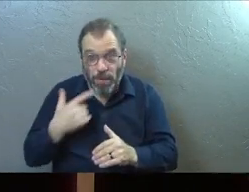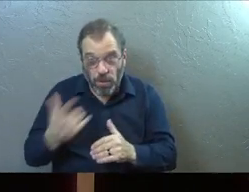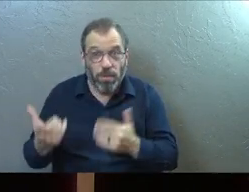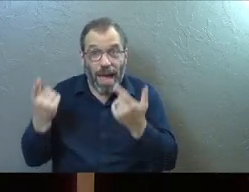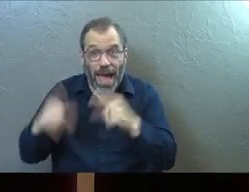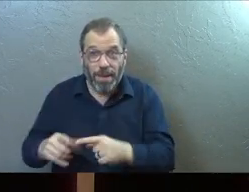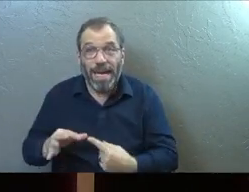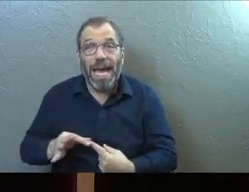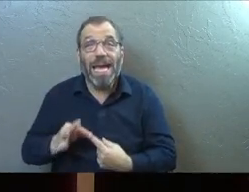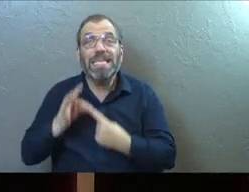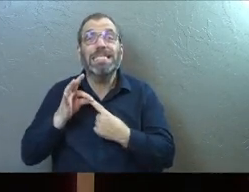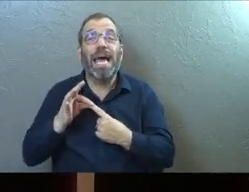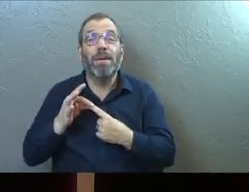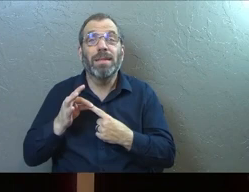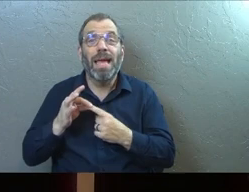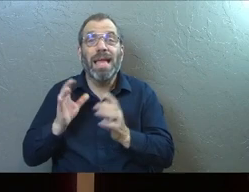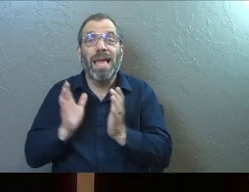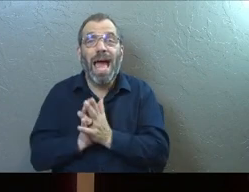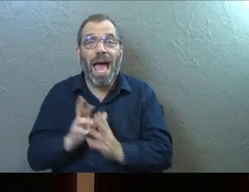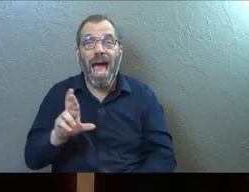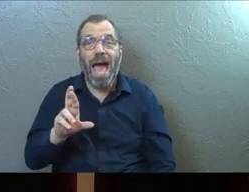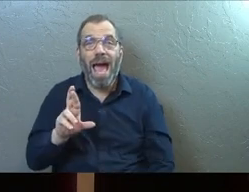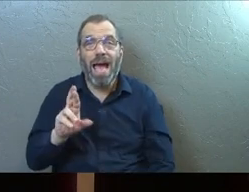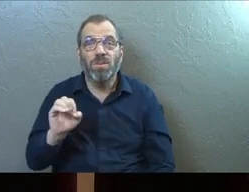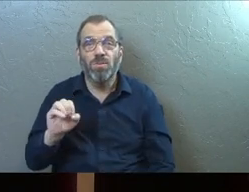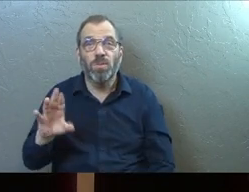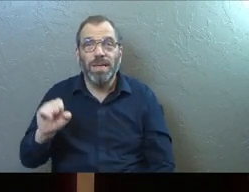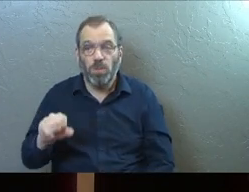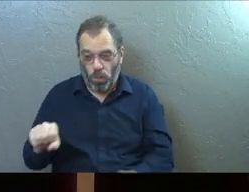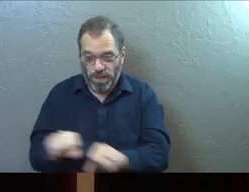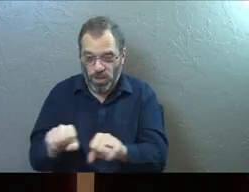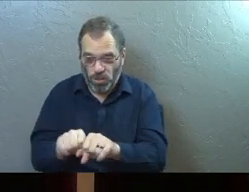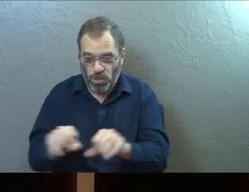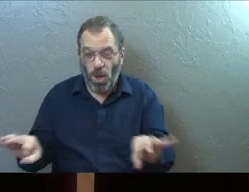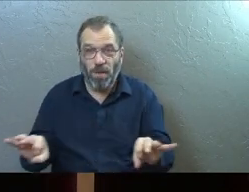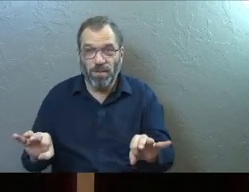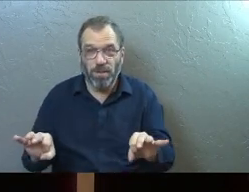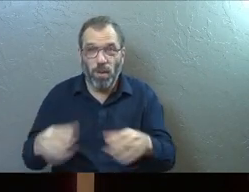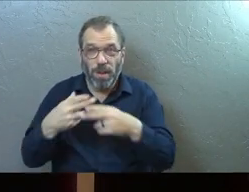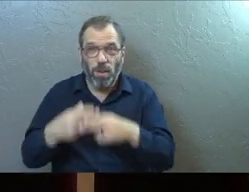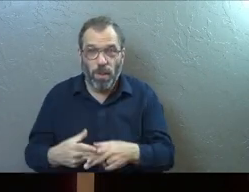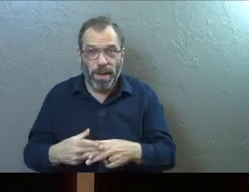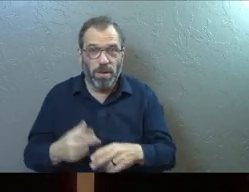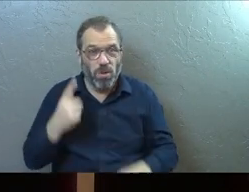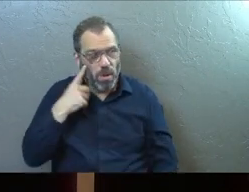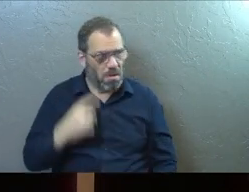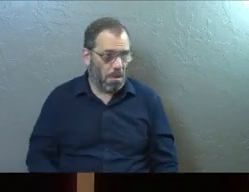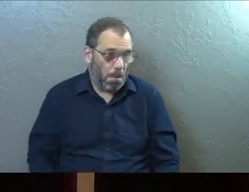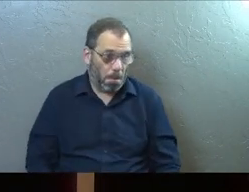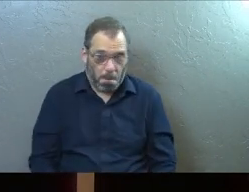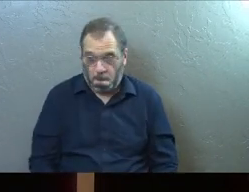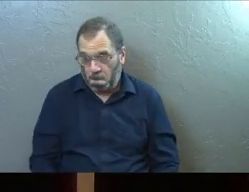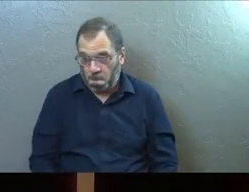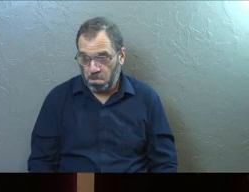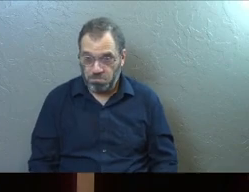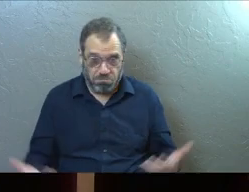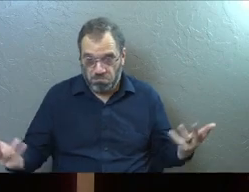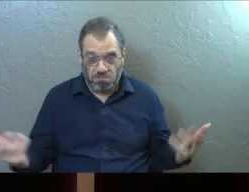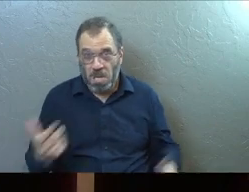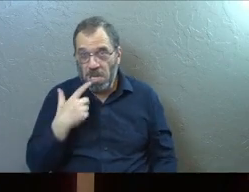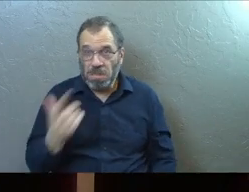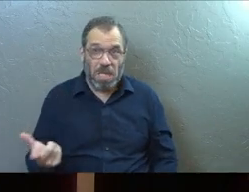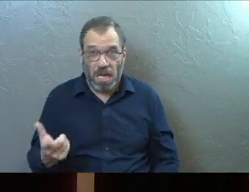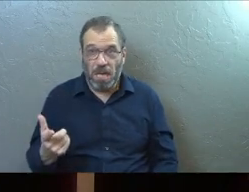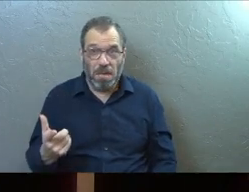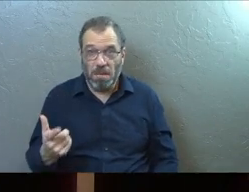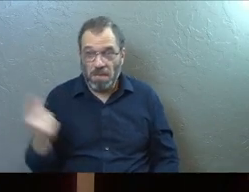happened, except they asked Reese to take his shoes off when he got weighed. And you would have thought that they told him an